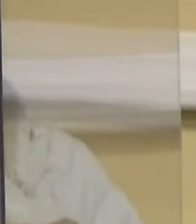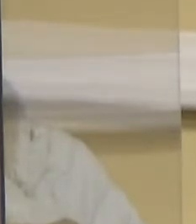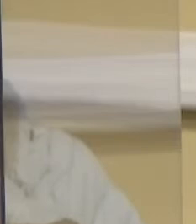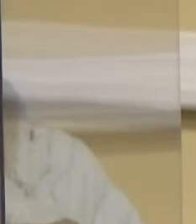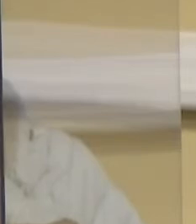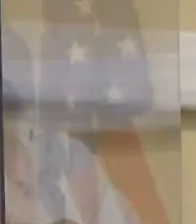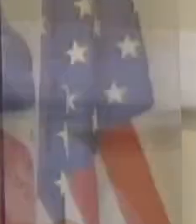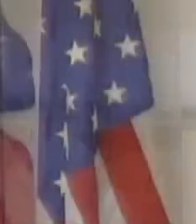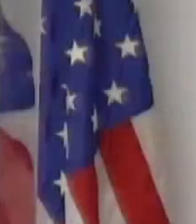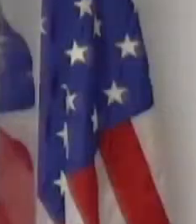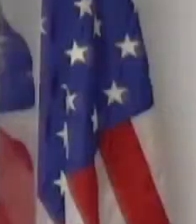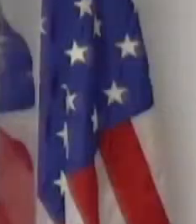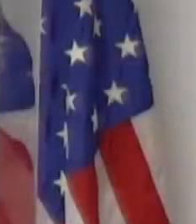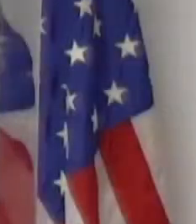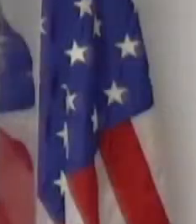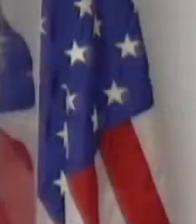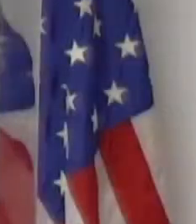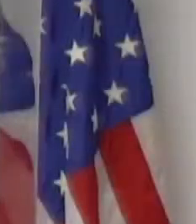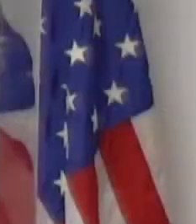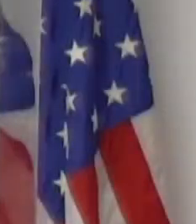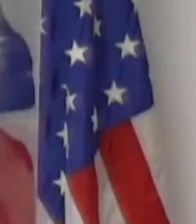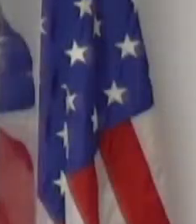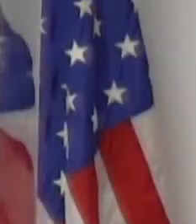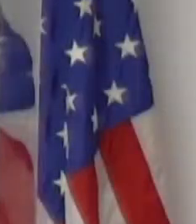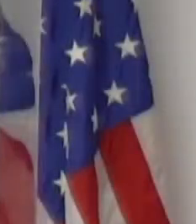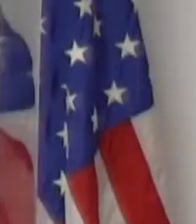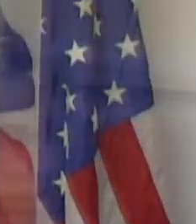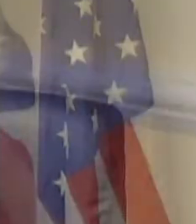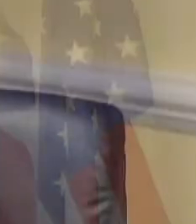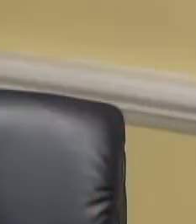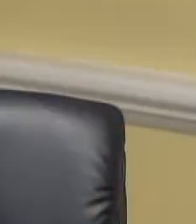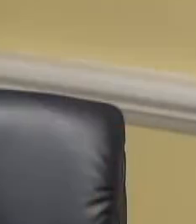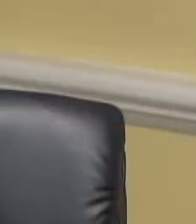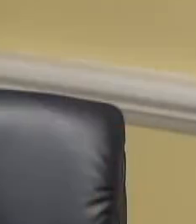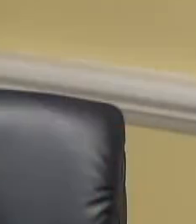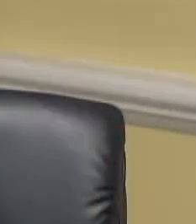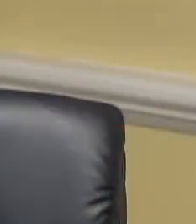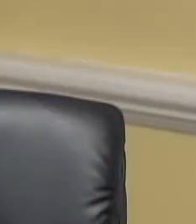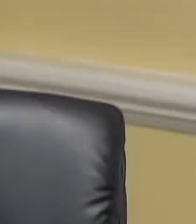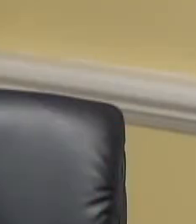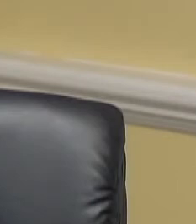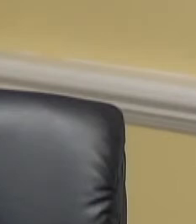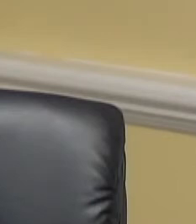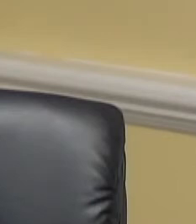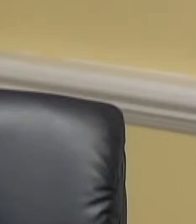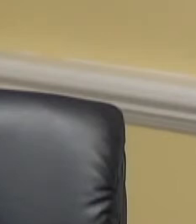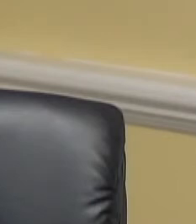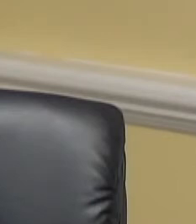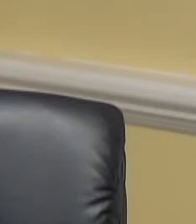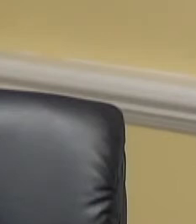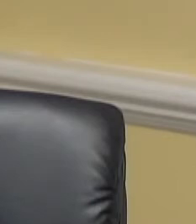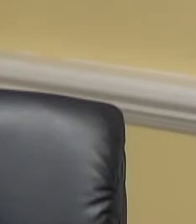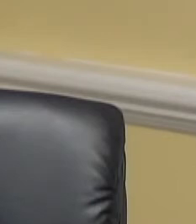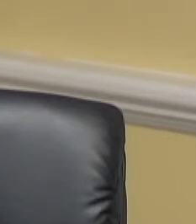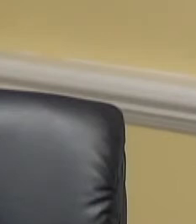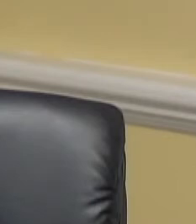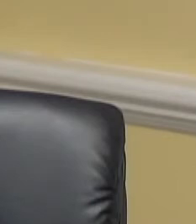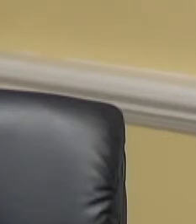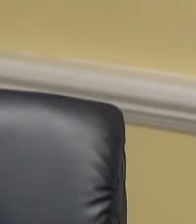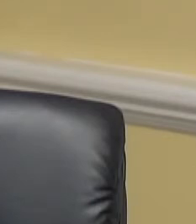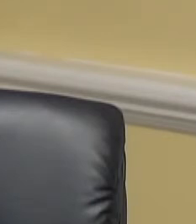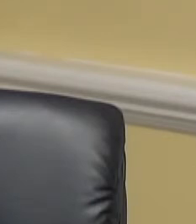Ross? Councilperson Smith, you're recognized. Thank you, Mayor. Thank you for bringing all of that good information about this. You're welcome. Thank you,